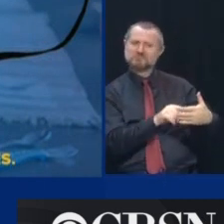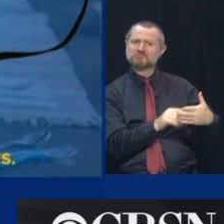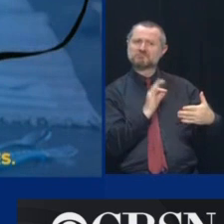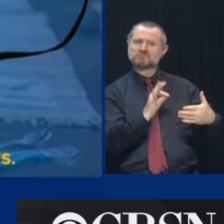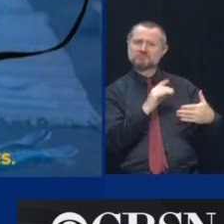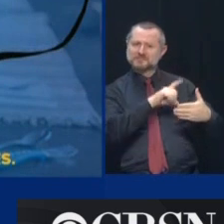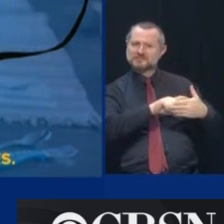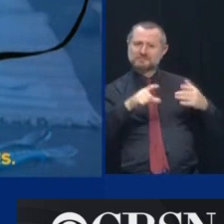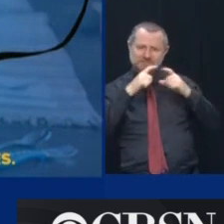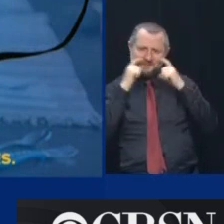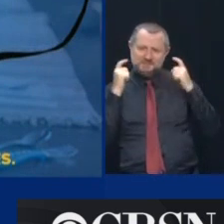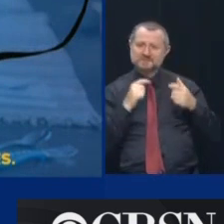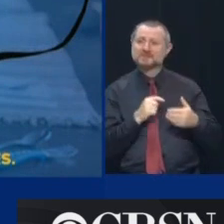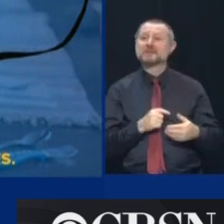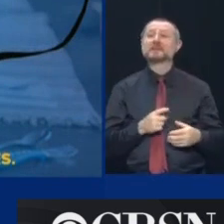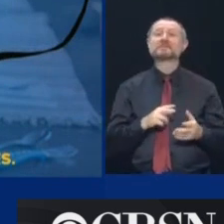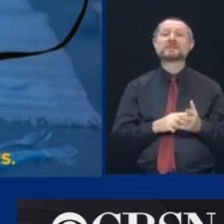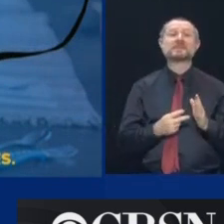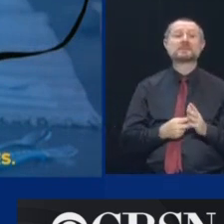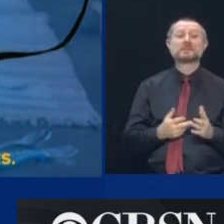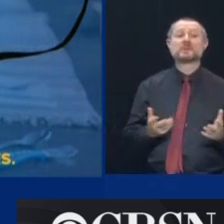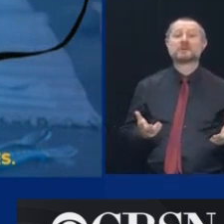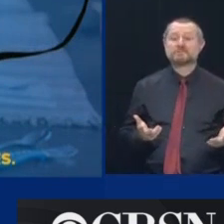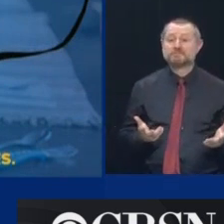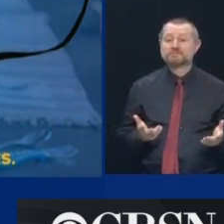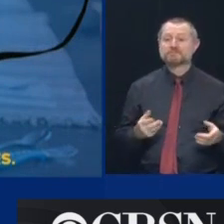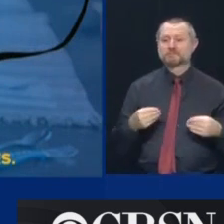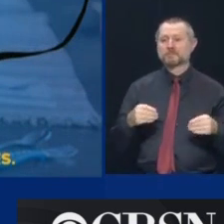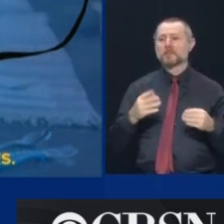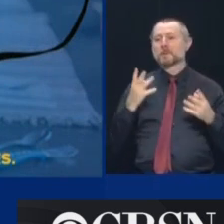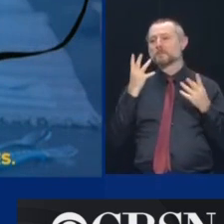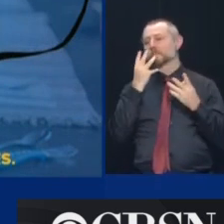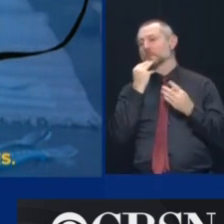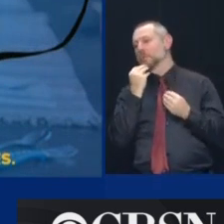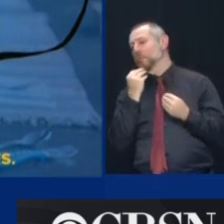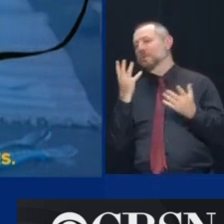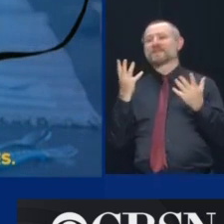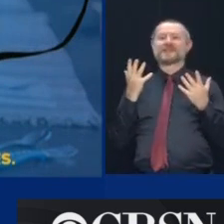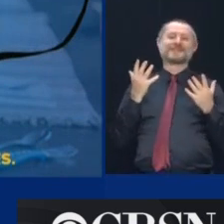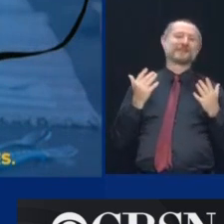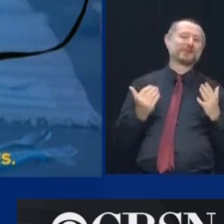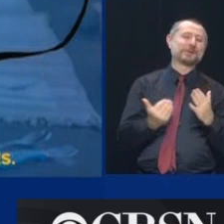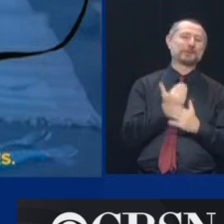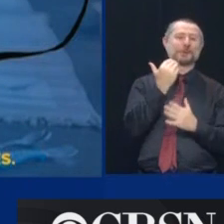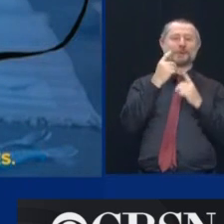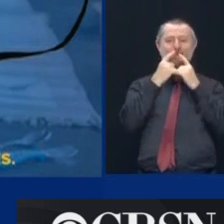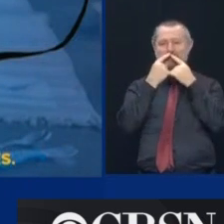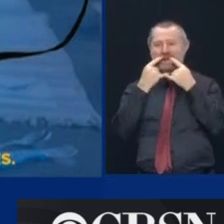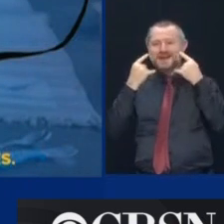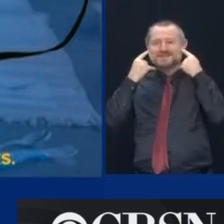We have a beautiful new mask design.